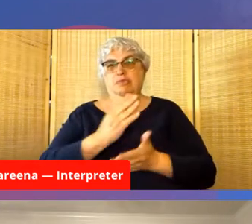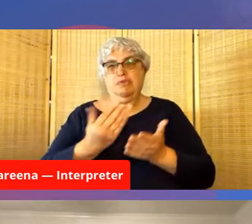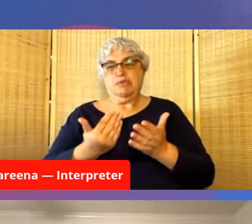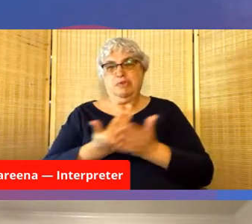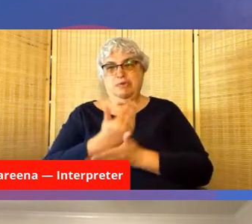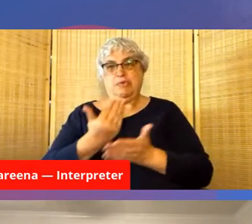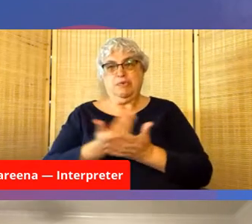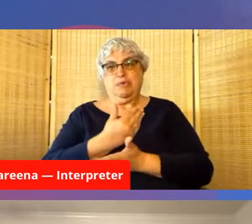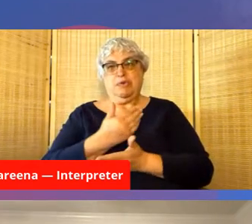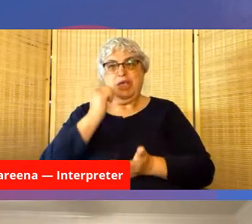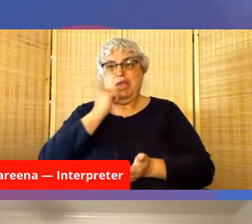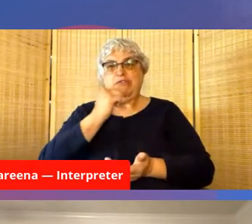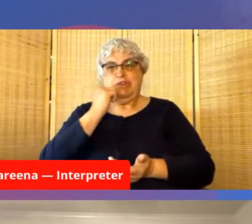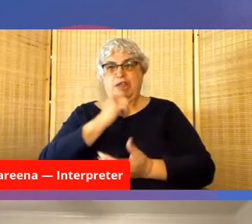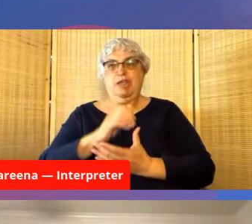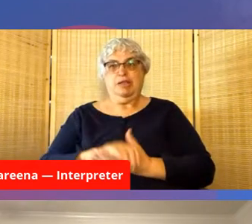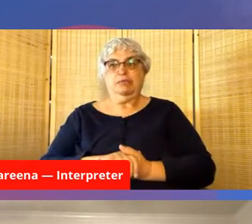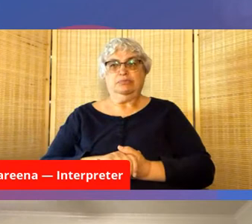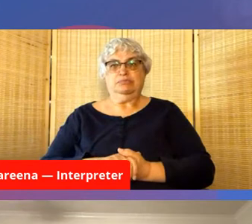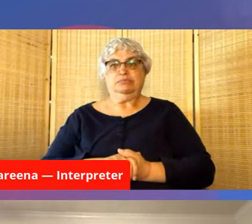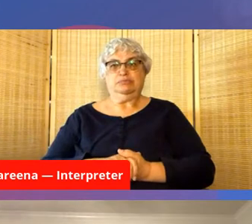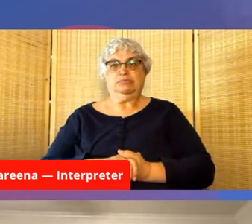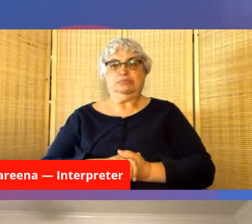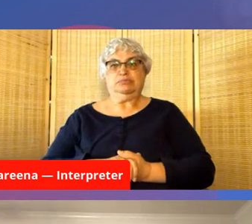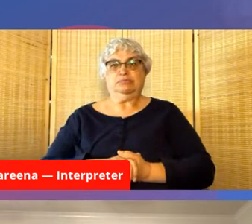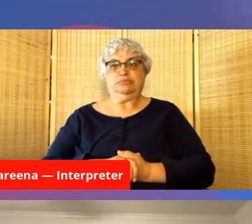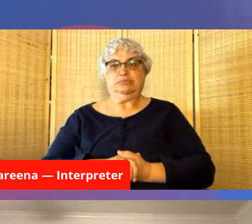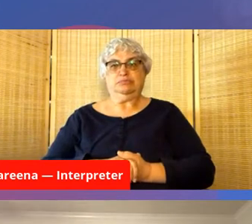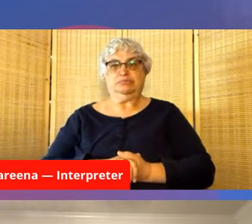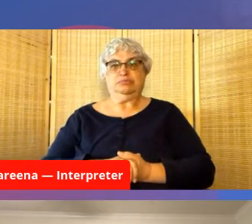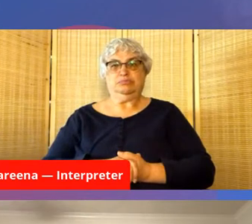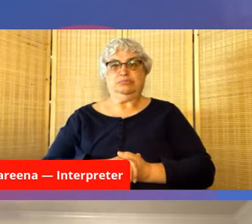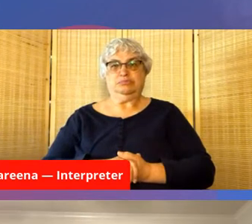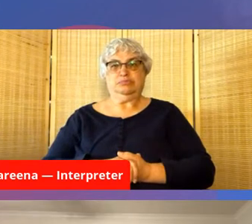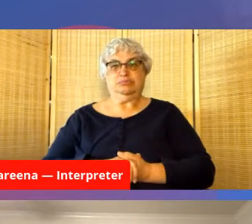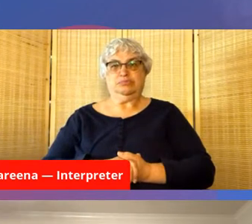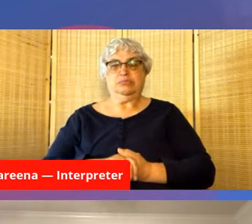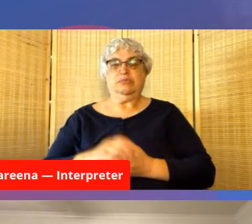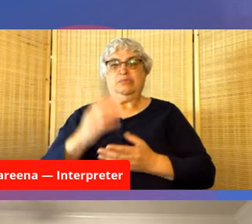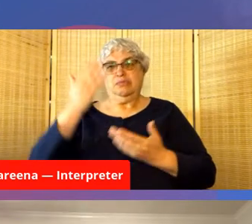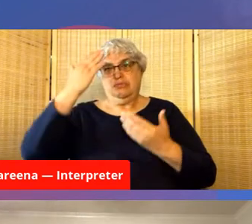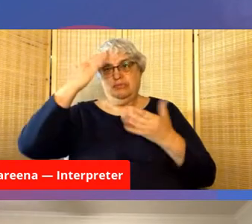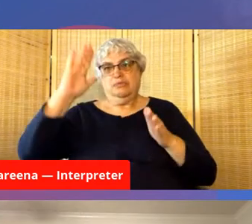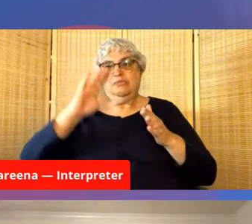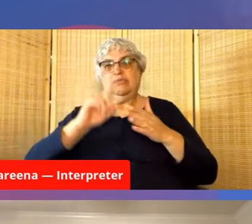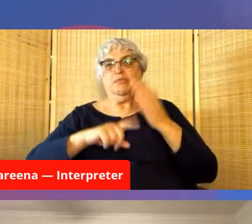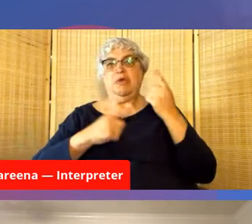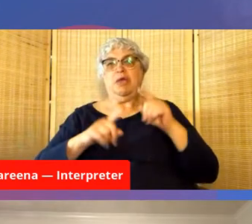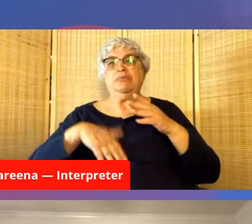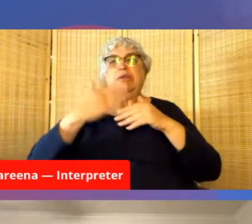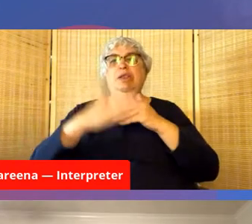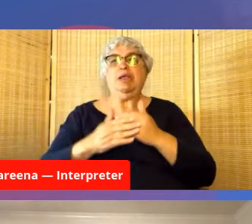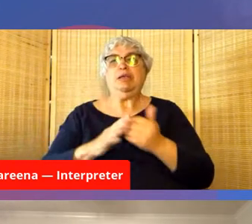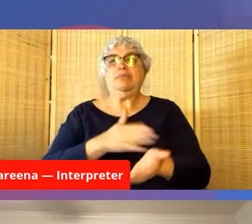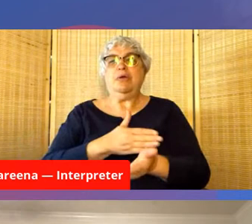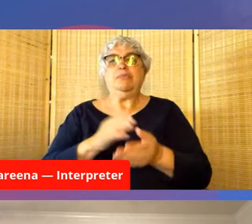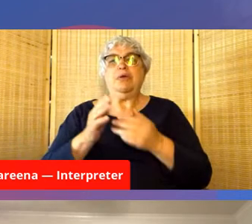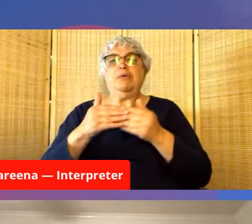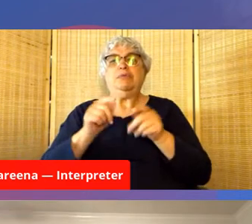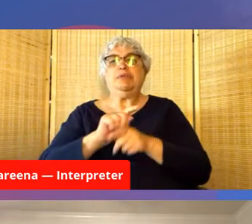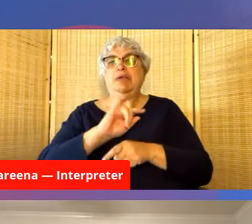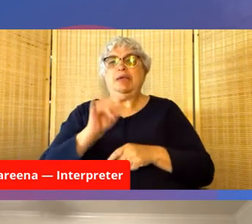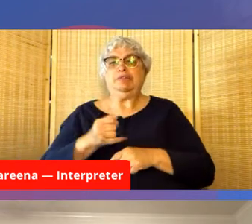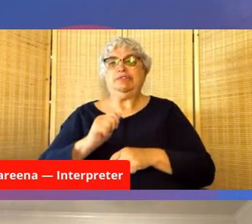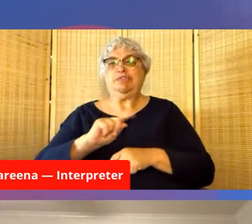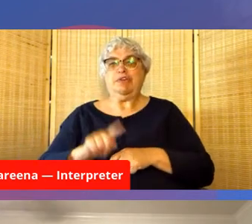every day. And the artist also himself doesn't know what's going to happen next moment. What he's